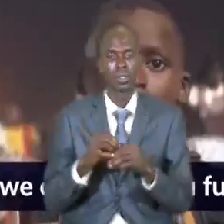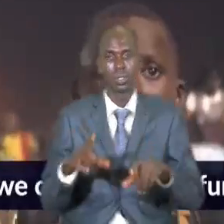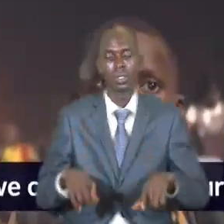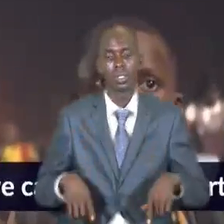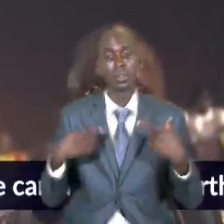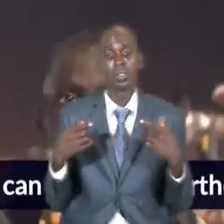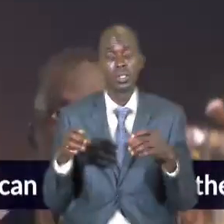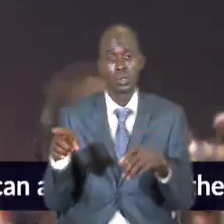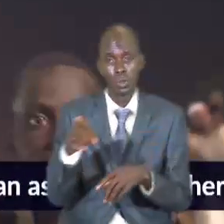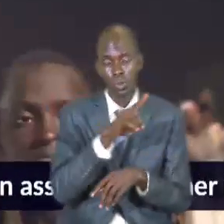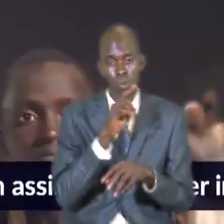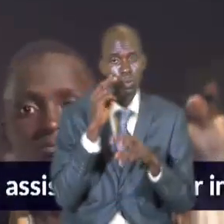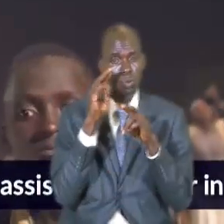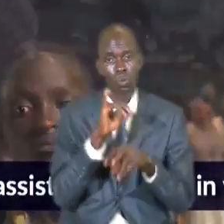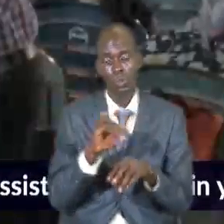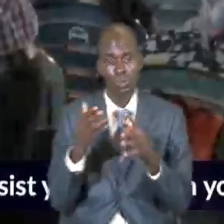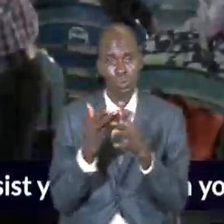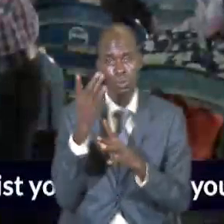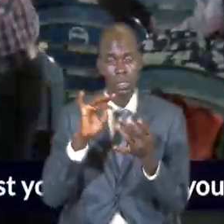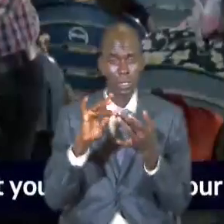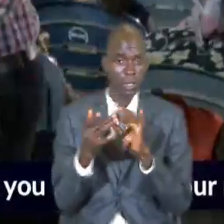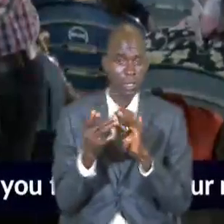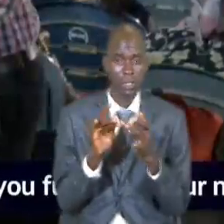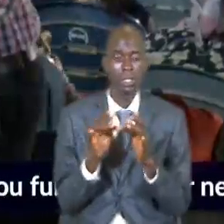you into the